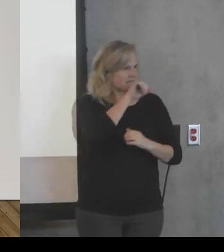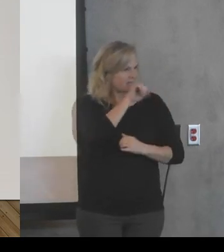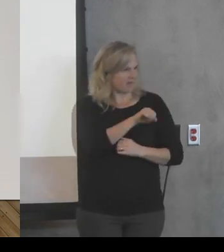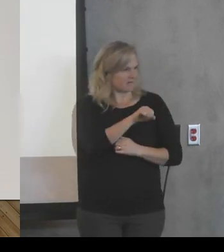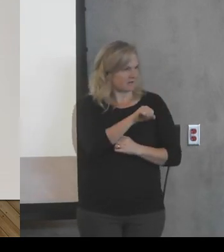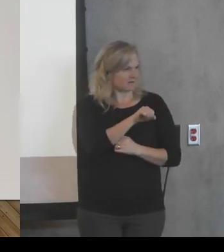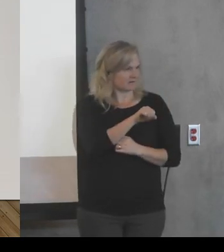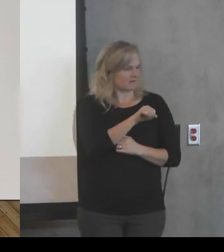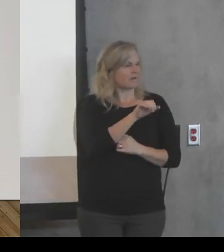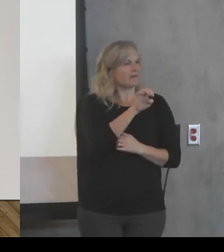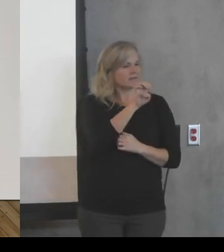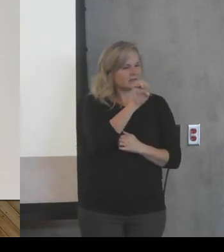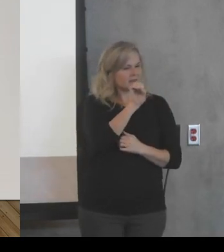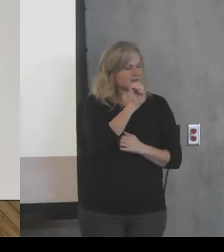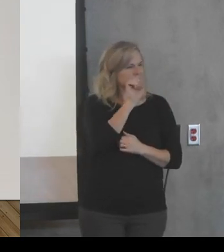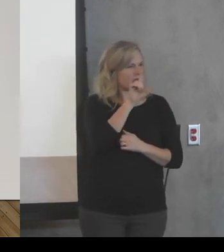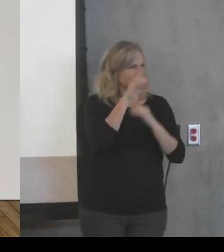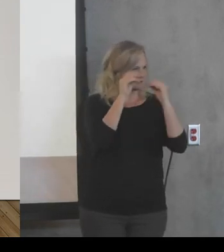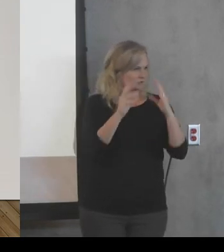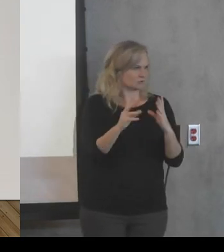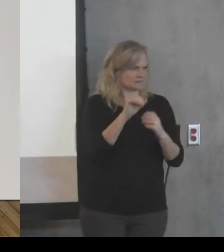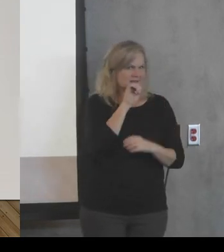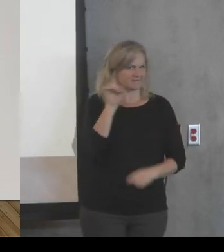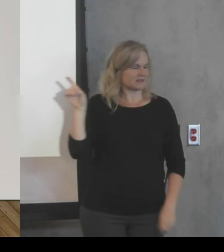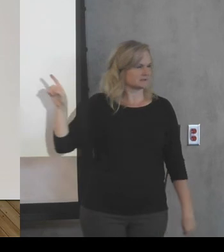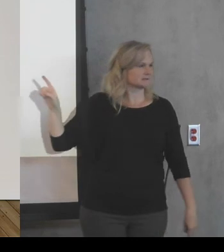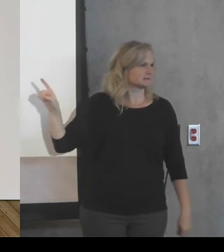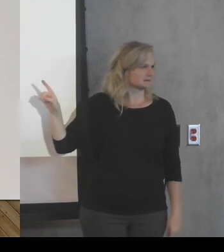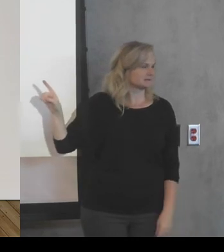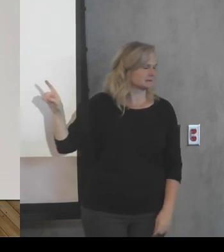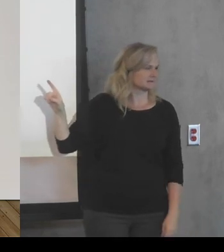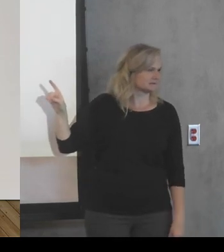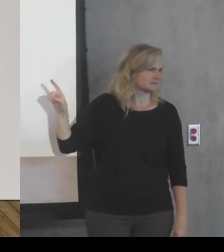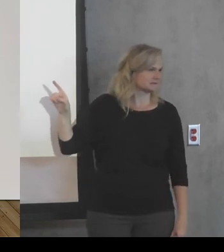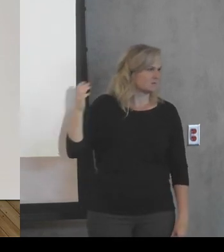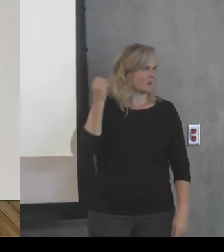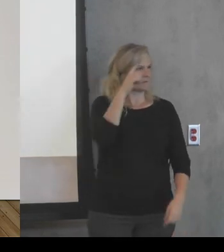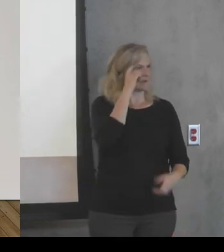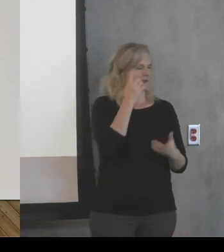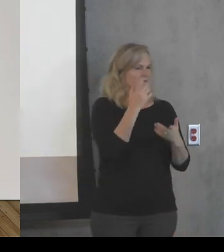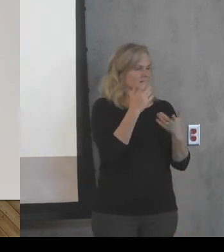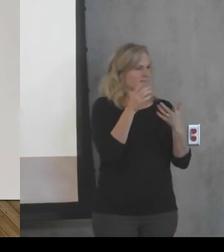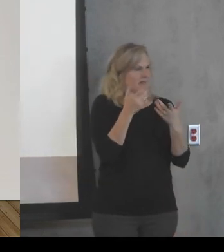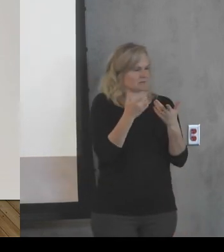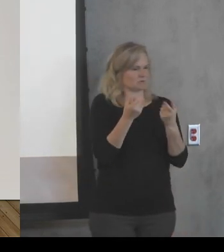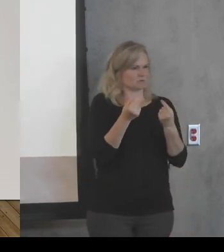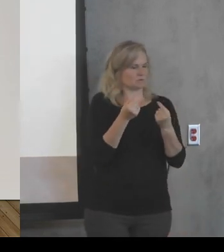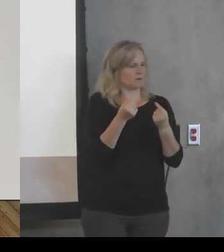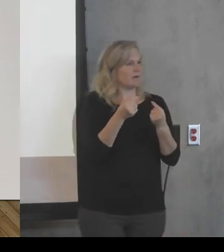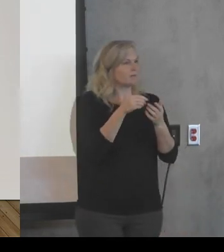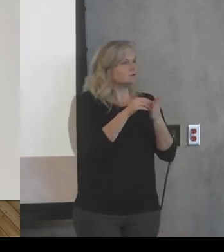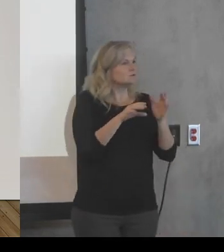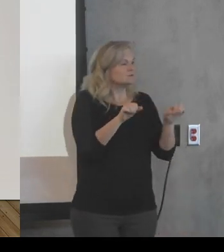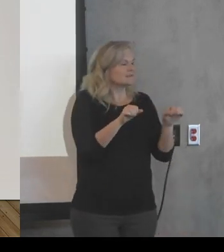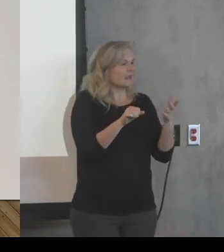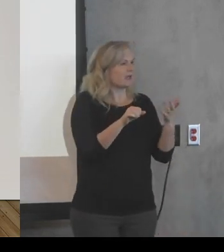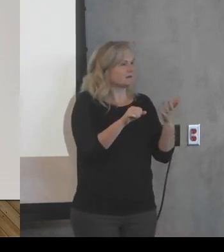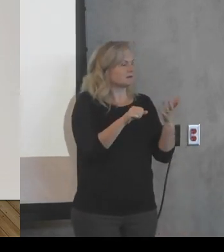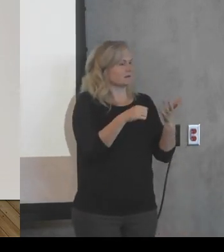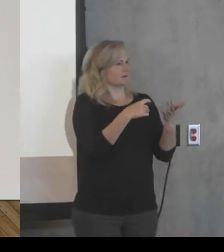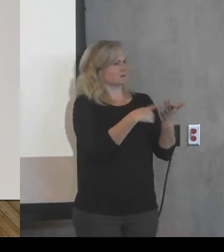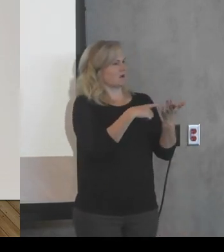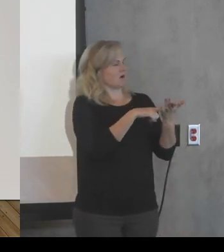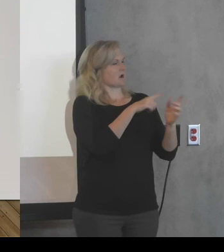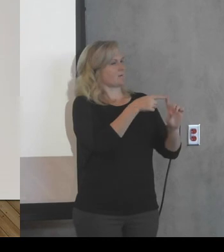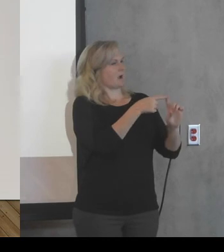English as a second language teachers, because they can talk to the teacher about, oh, what are you going to do in science